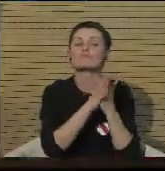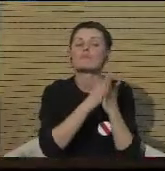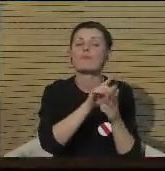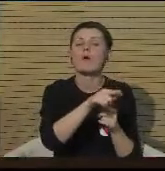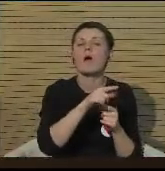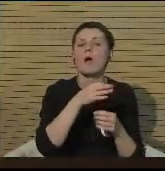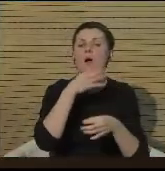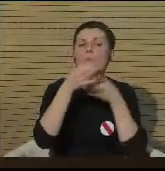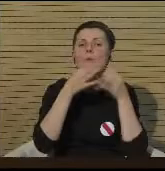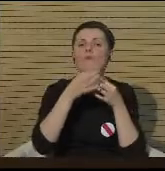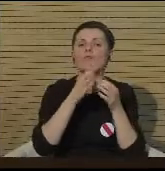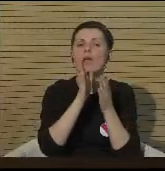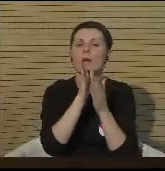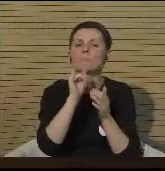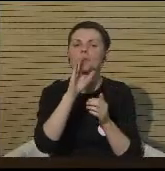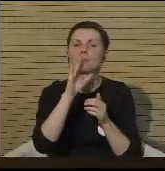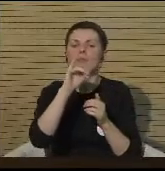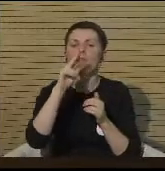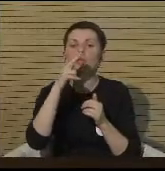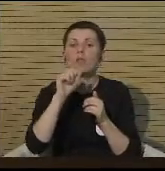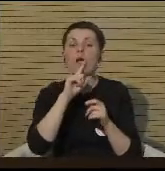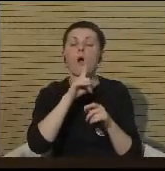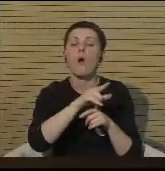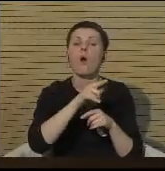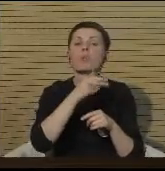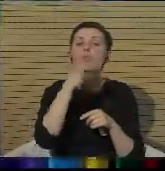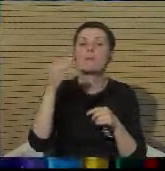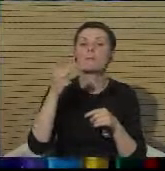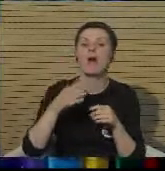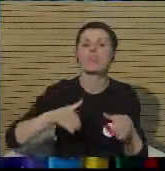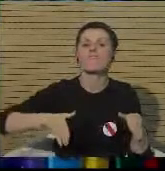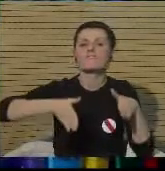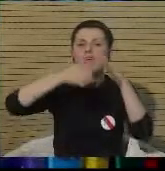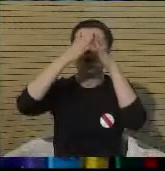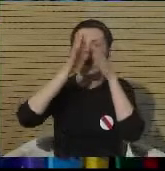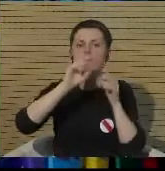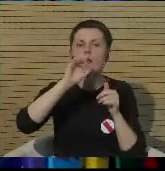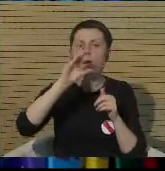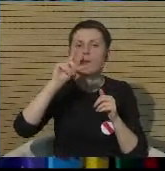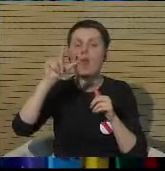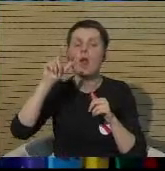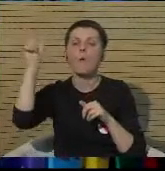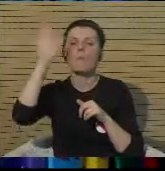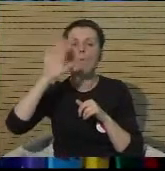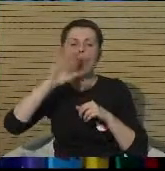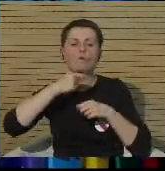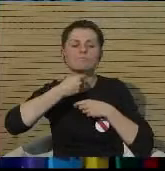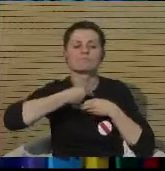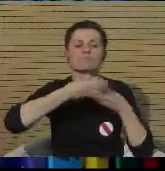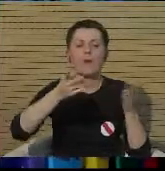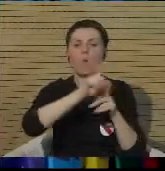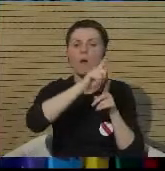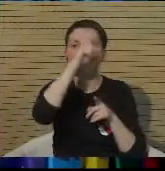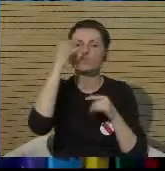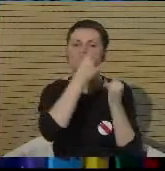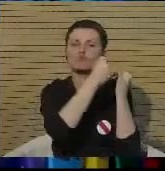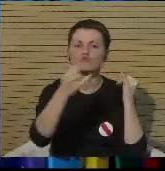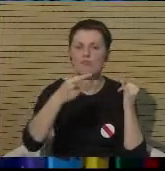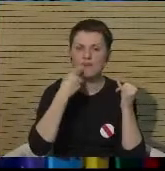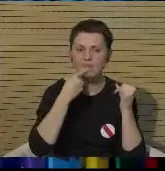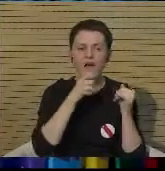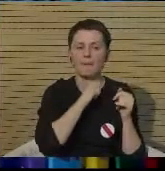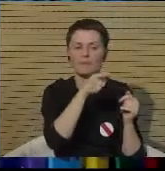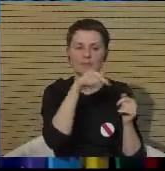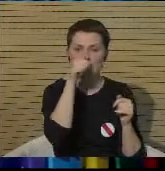Well, as it is in the Bible, in the story of the Tower of Babel, when God punished people by twisting